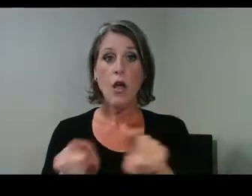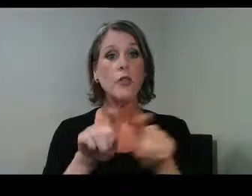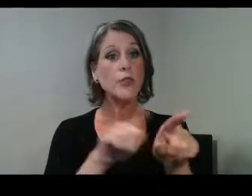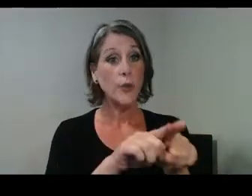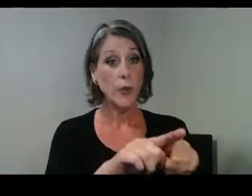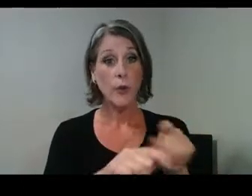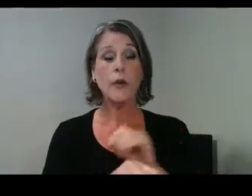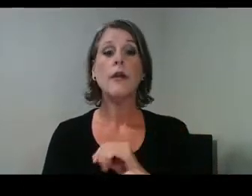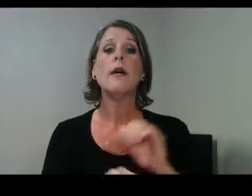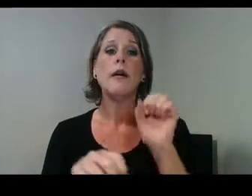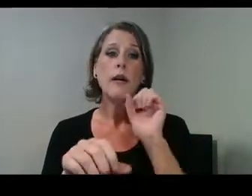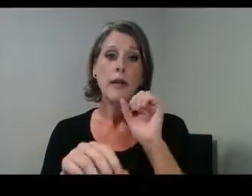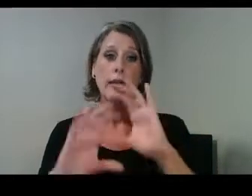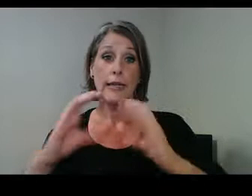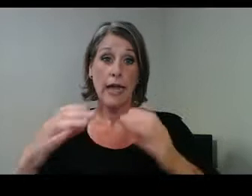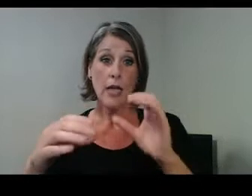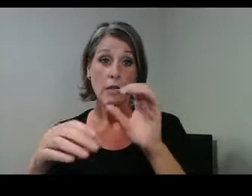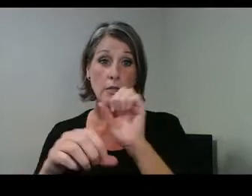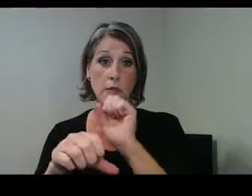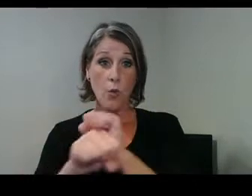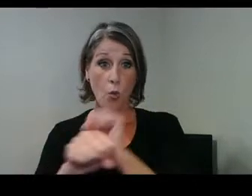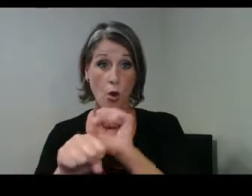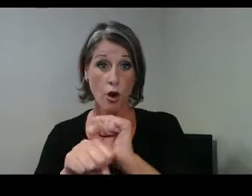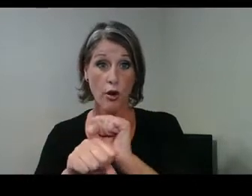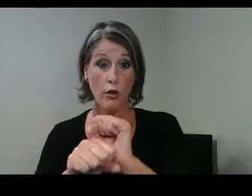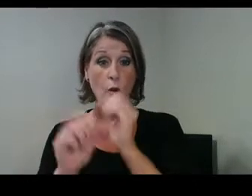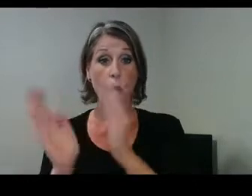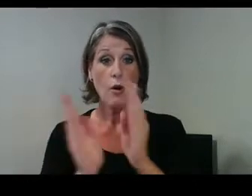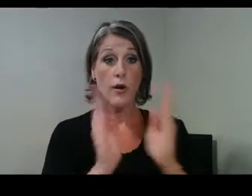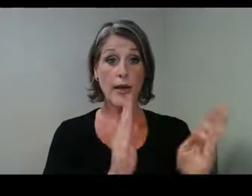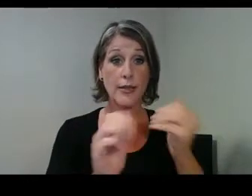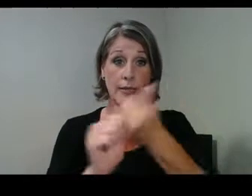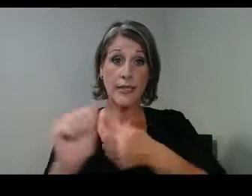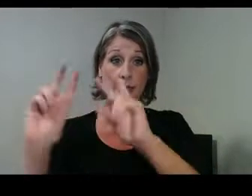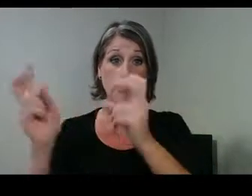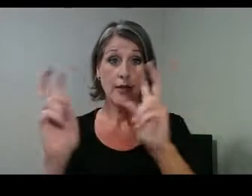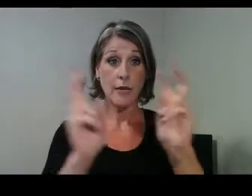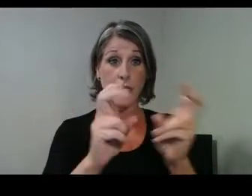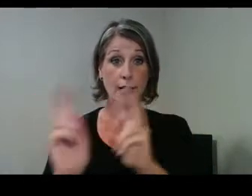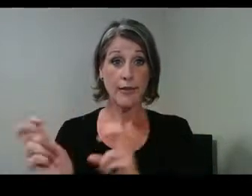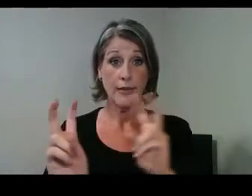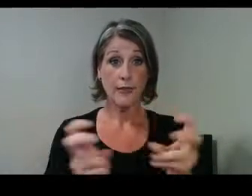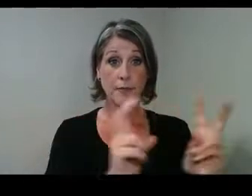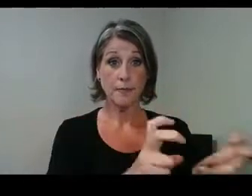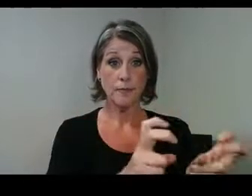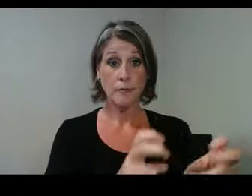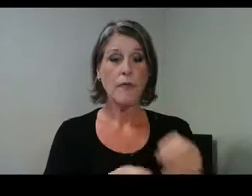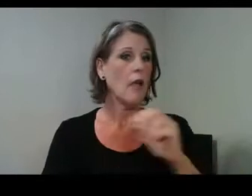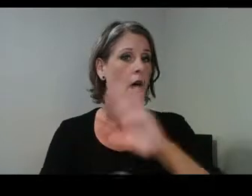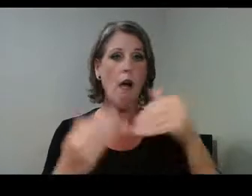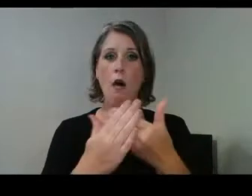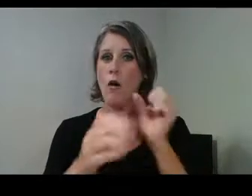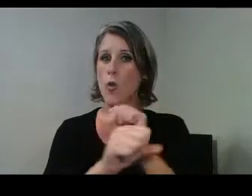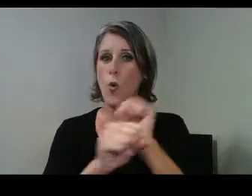classwork organized by subject for them. They will find all work for each